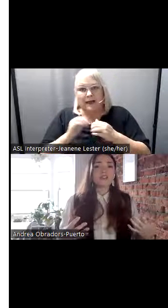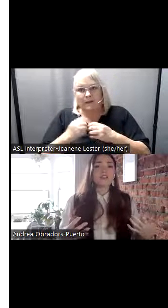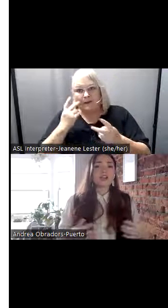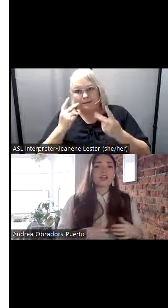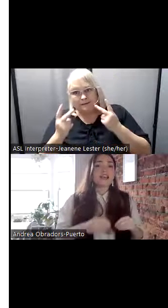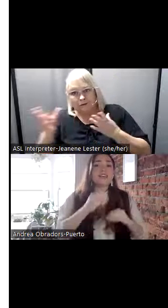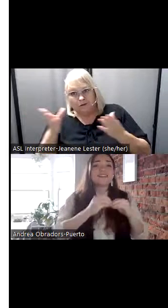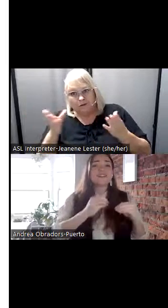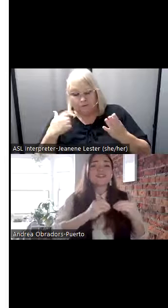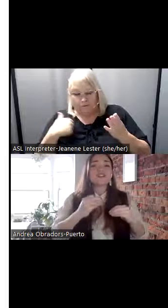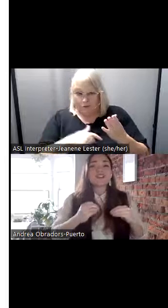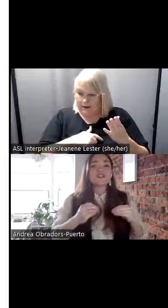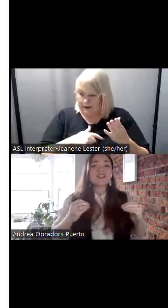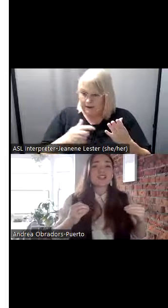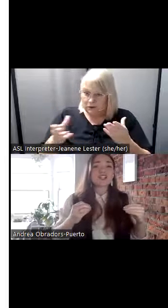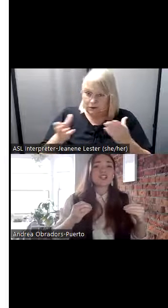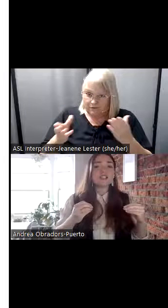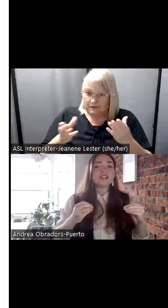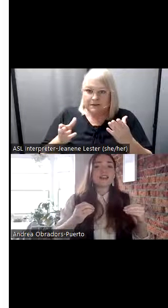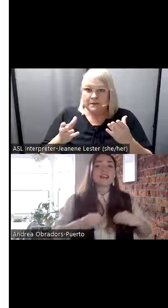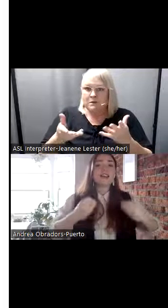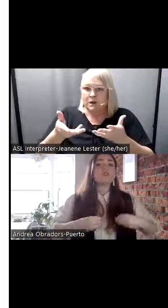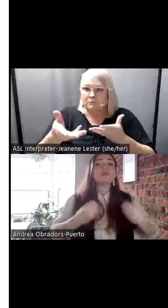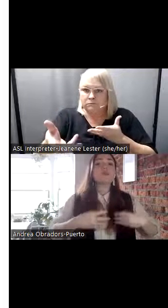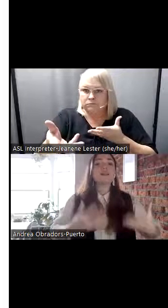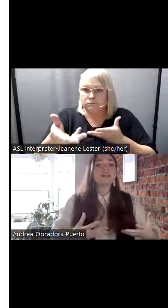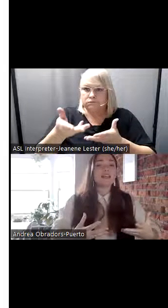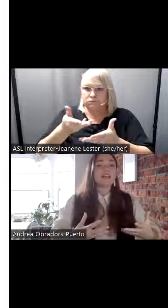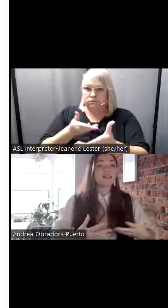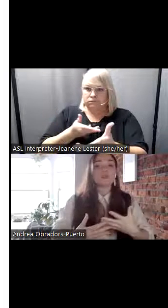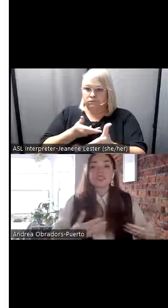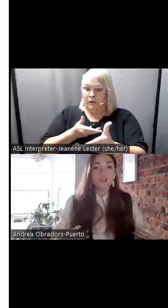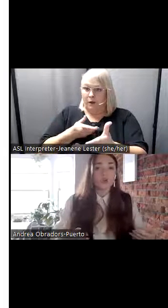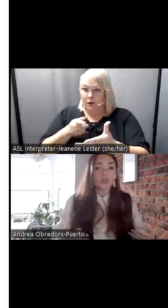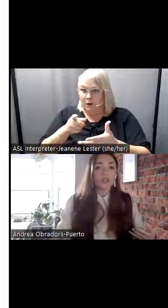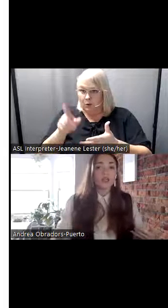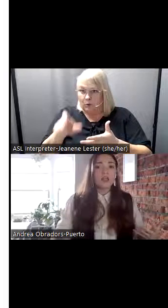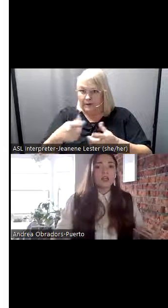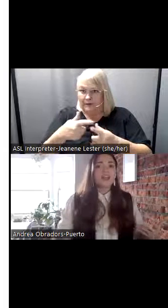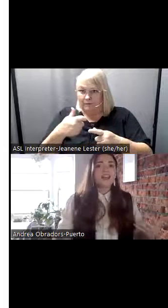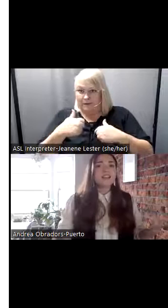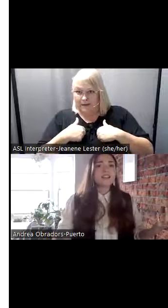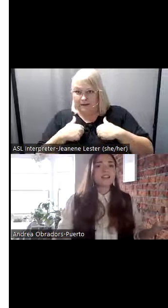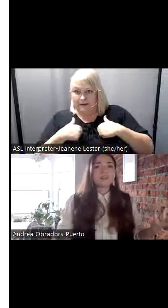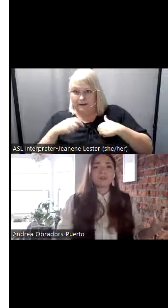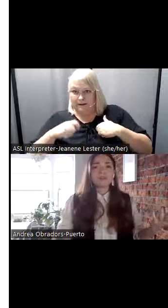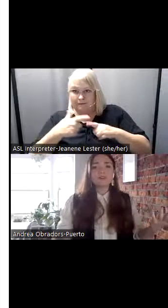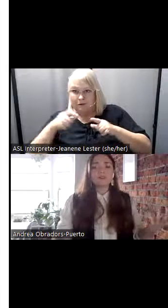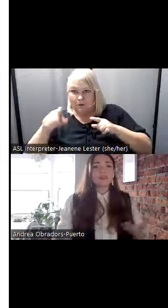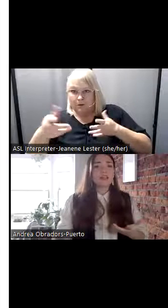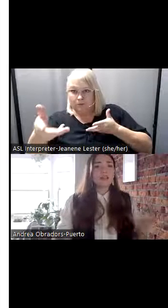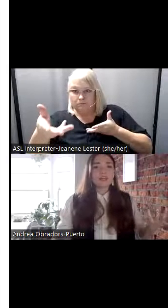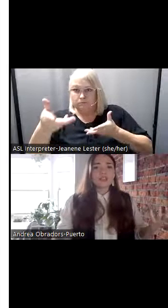us, services are that discrete transactions that need to be completed in a particular way. And an easy